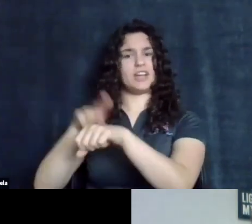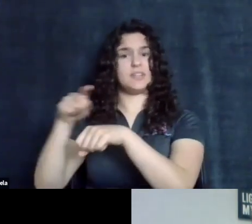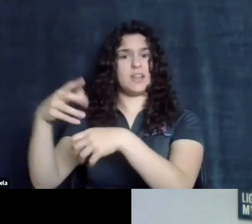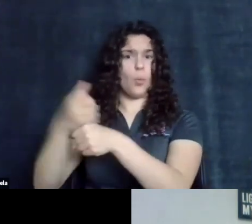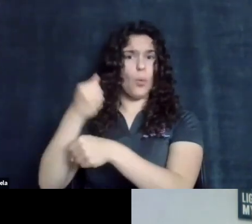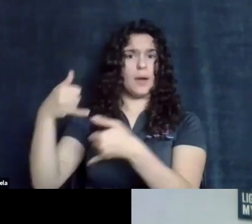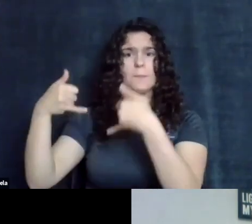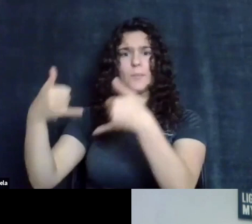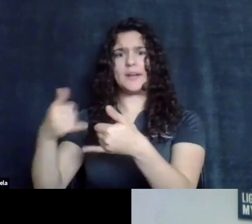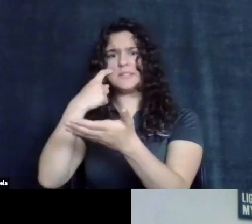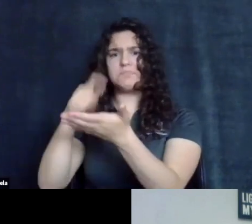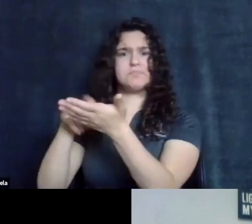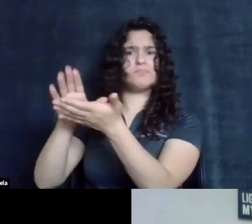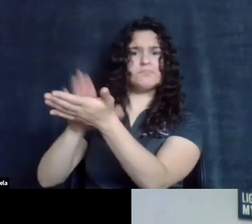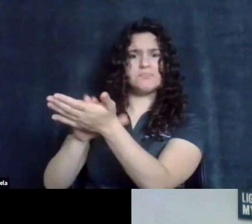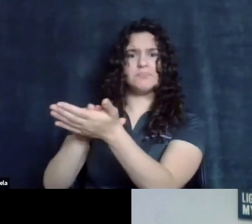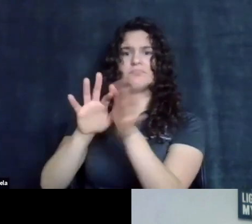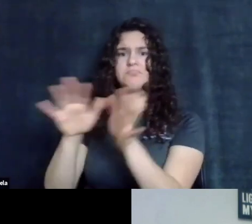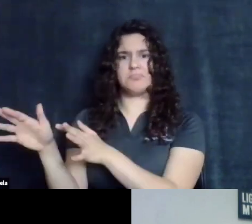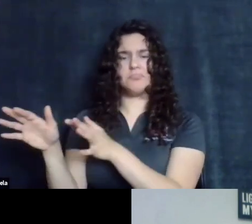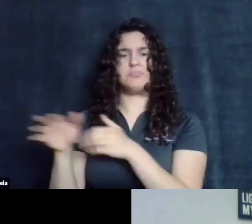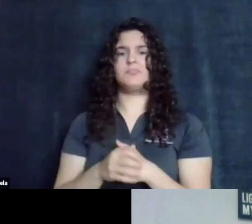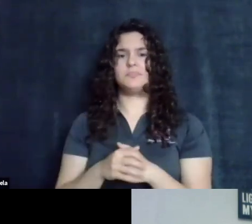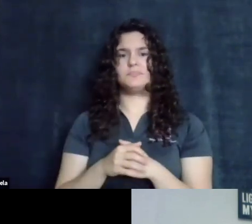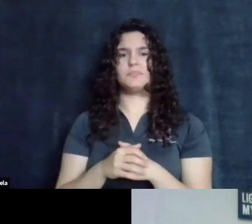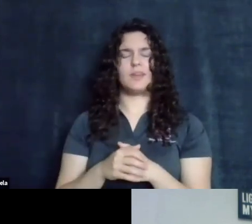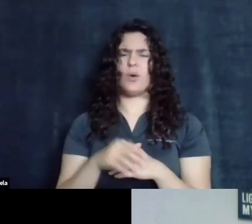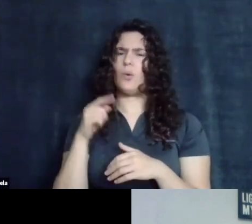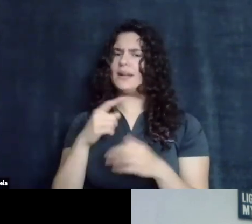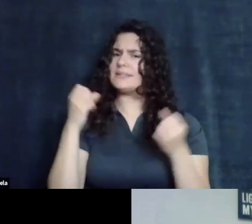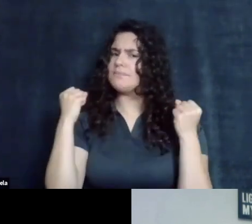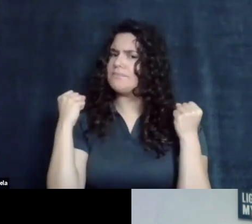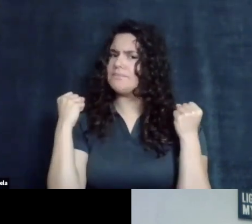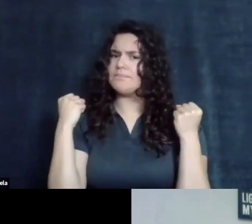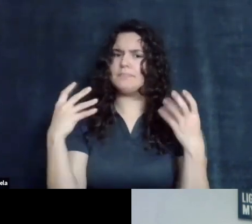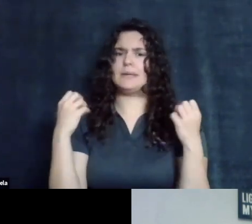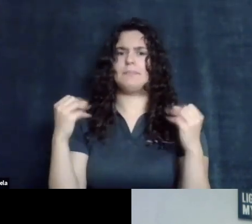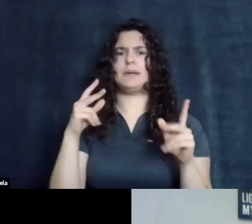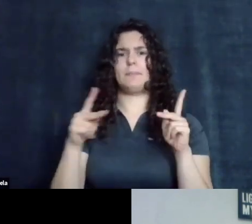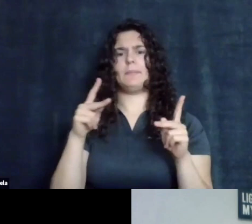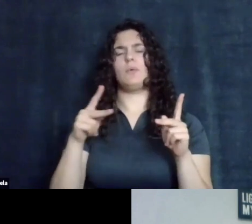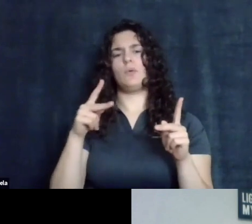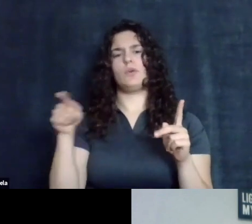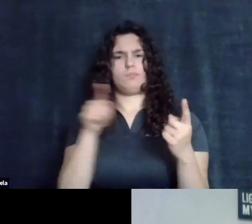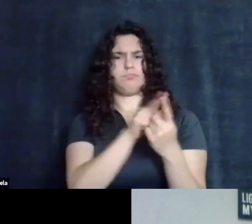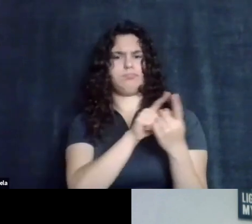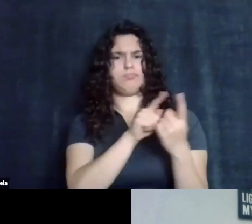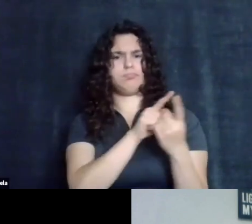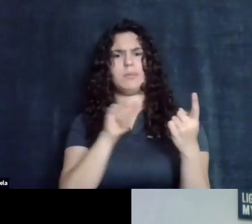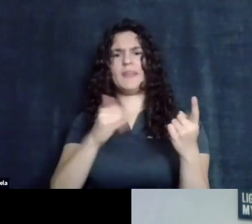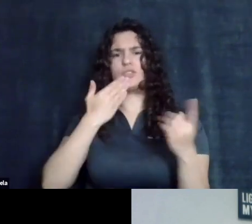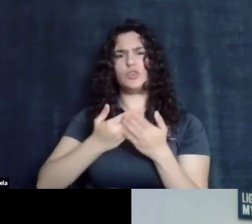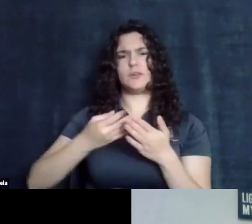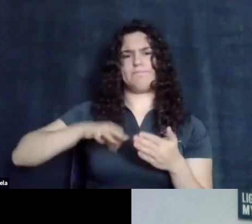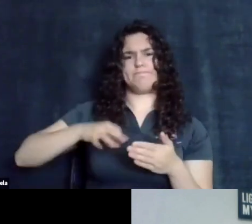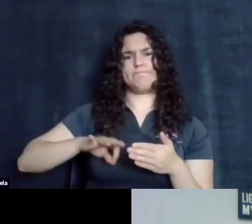getting recognition. And you develop a whole lot of contacts by being on the ground floor of these organizations,